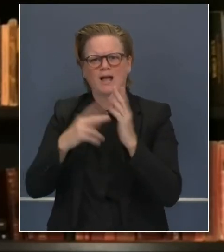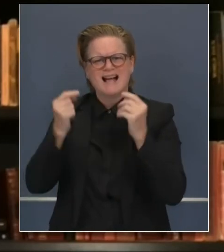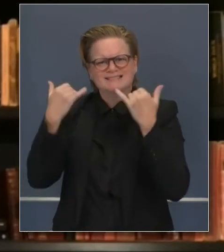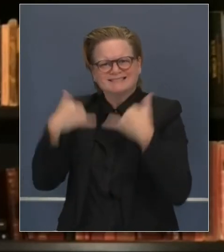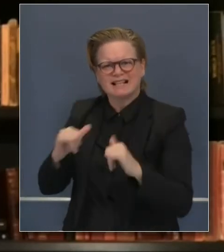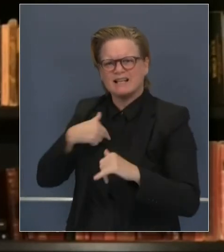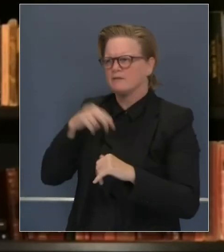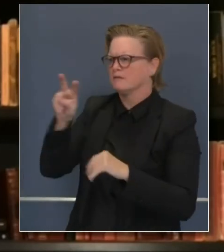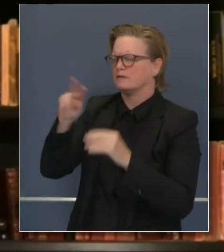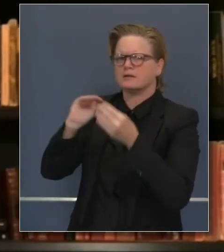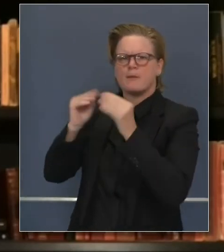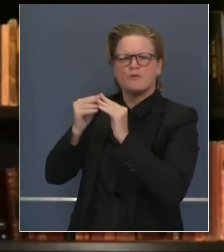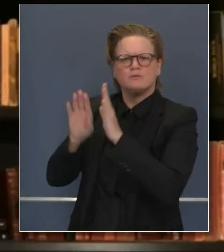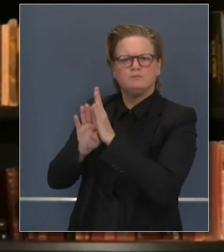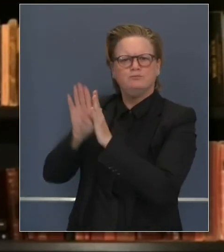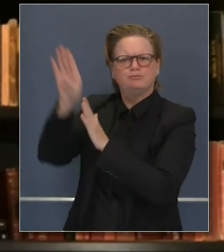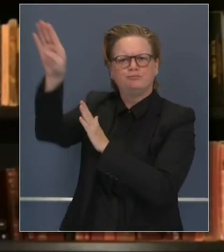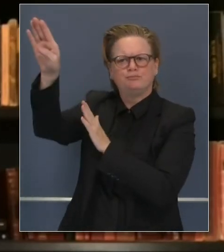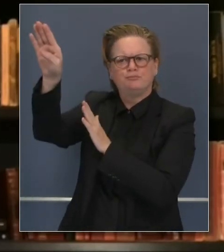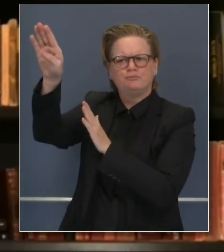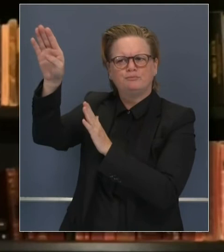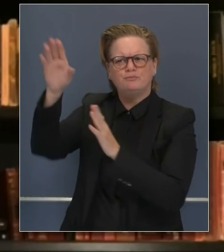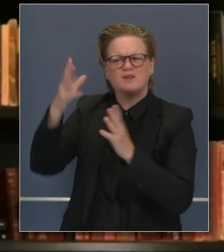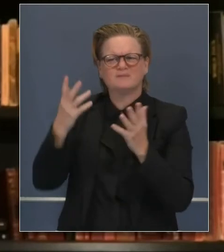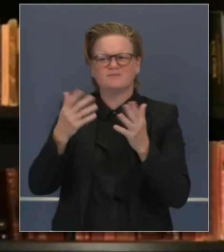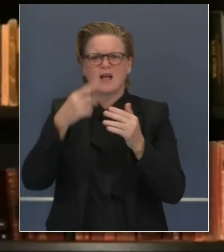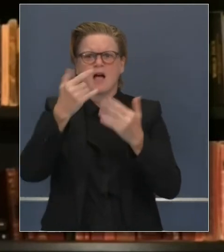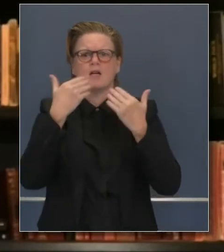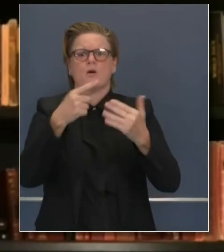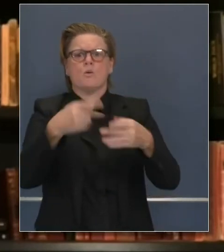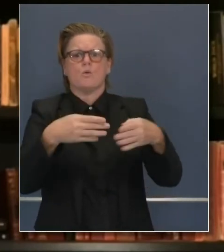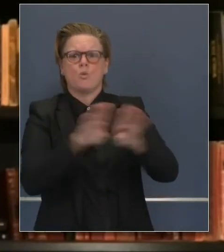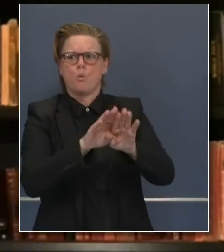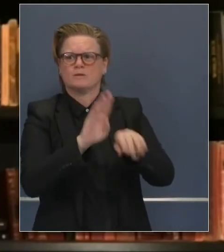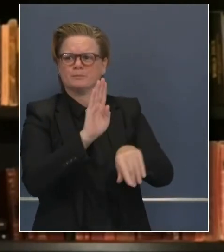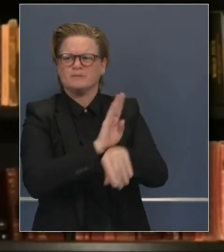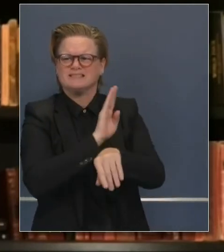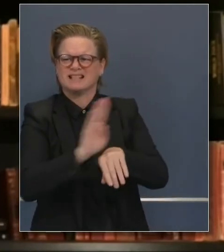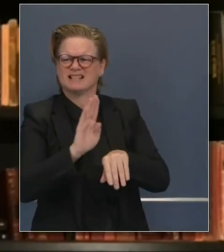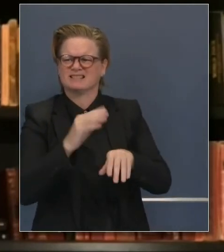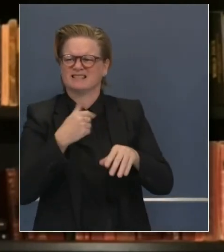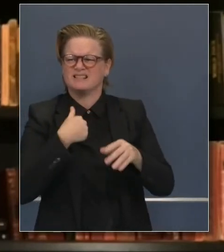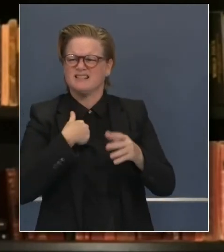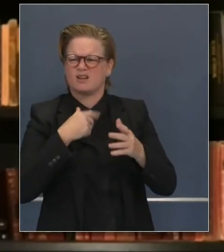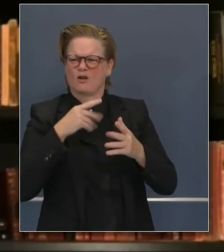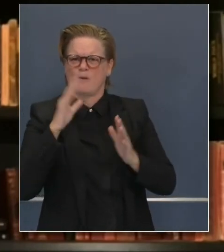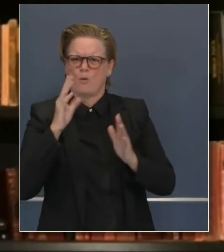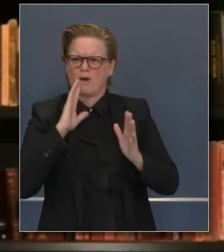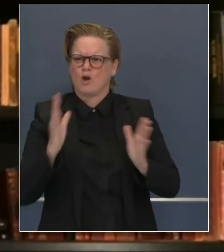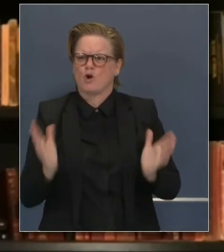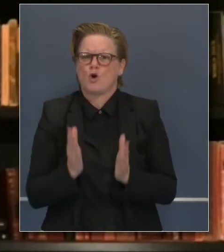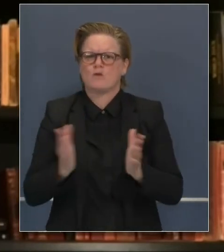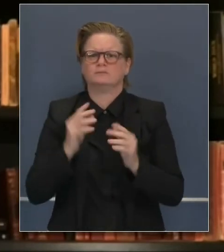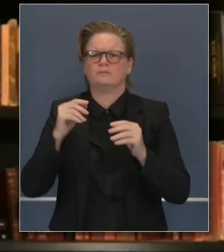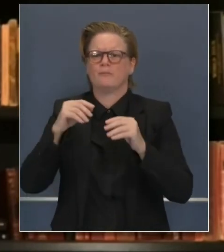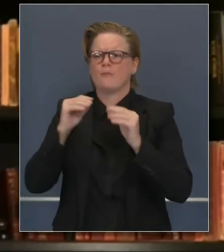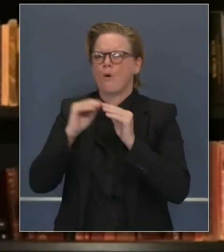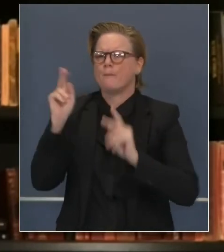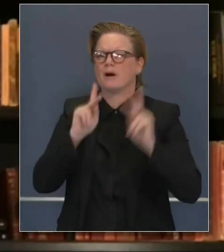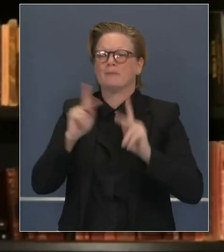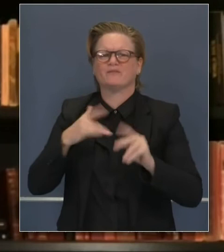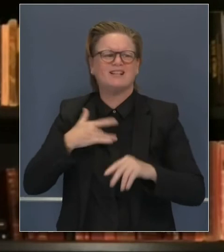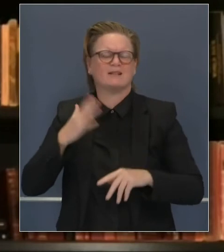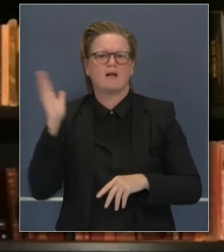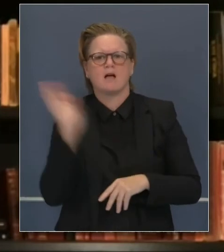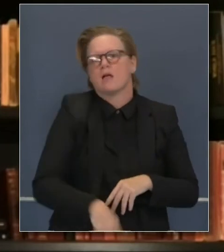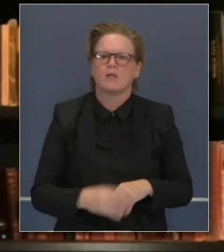just encourage more gathering inside homes? What evidence do you have that shutting down things like